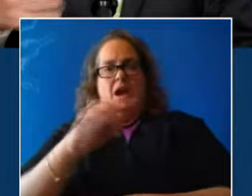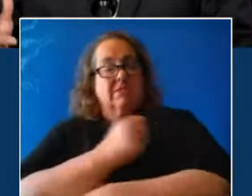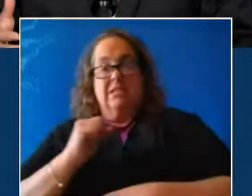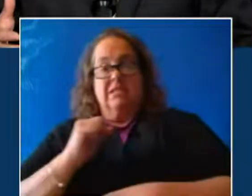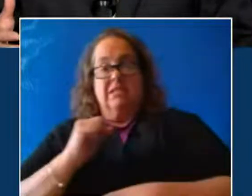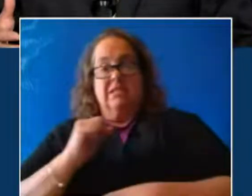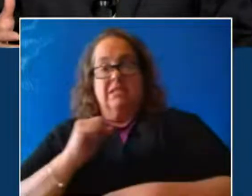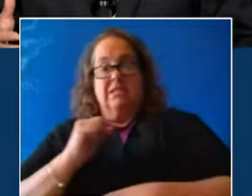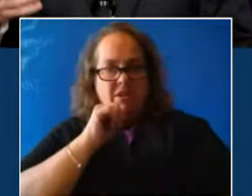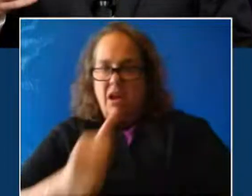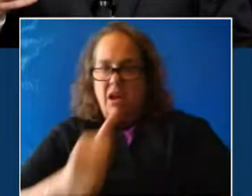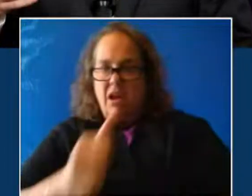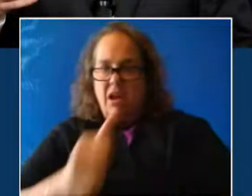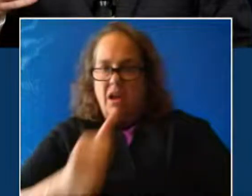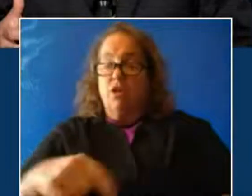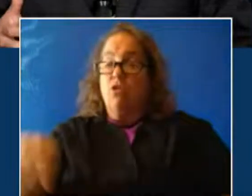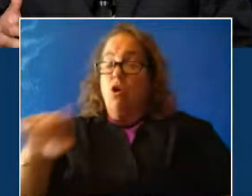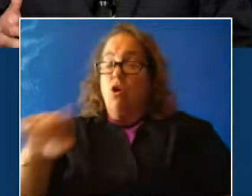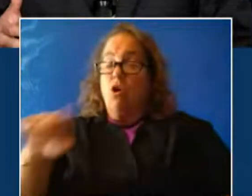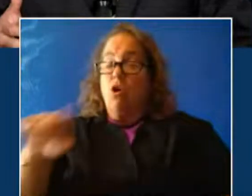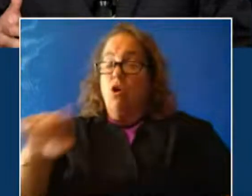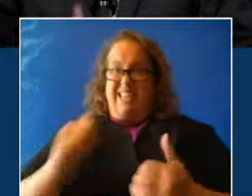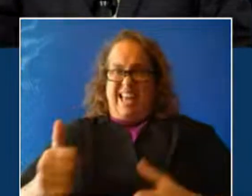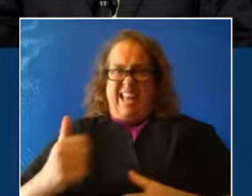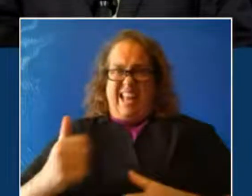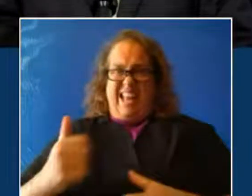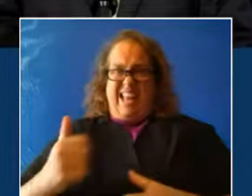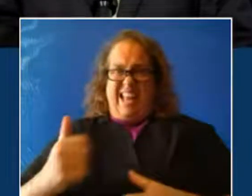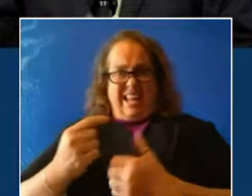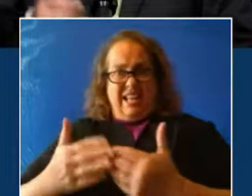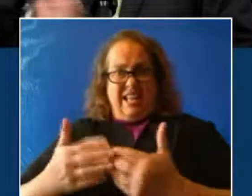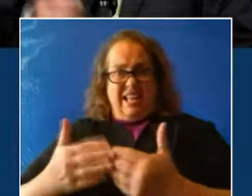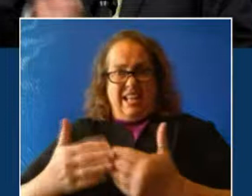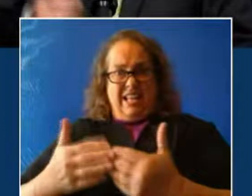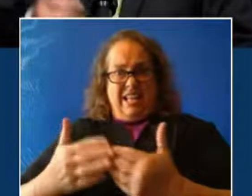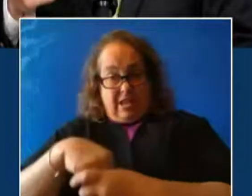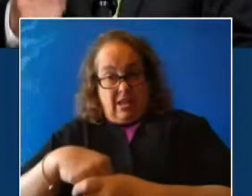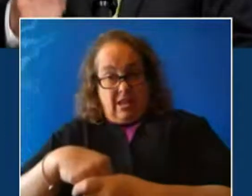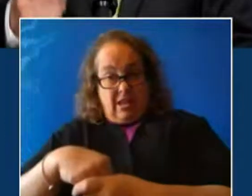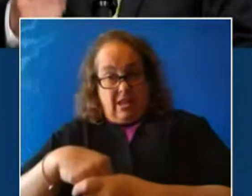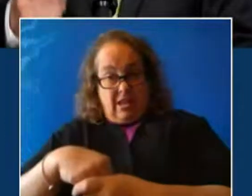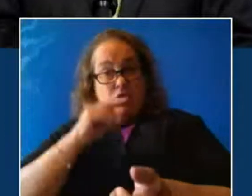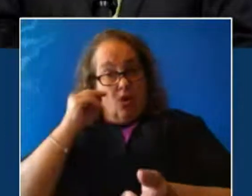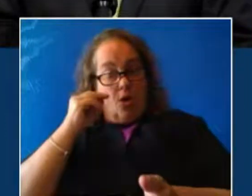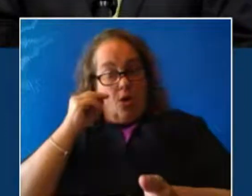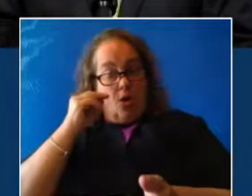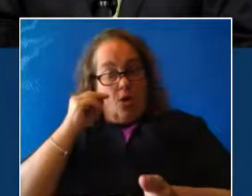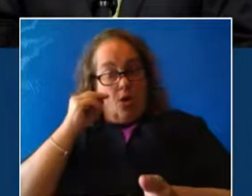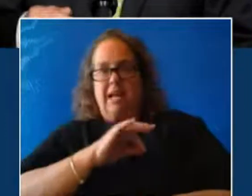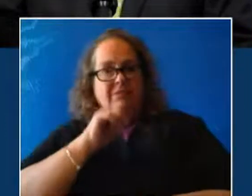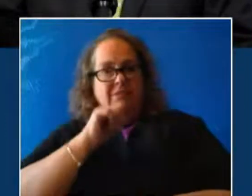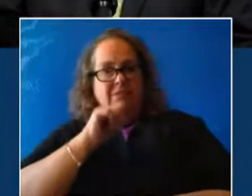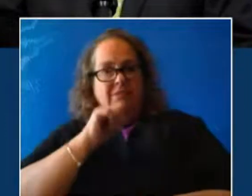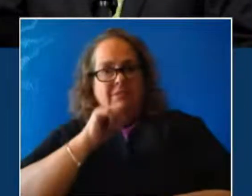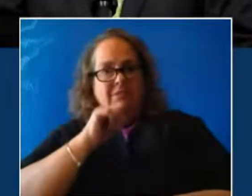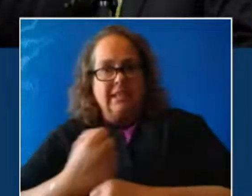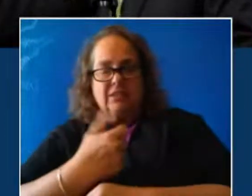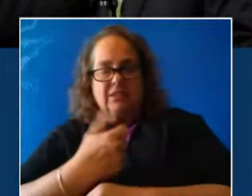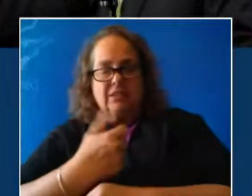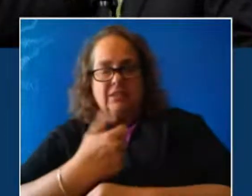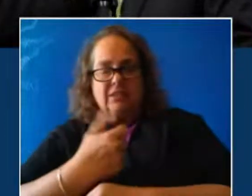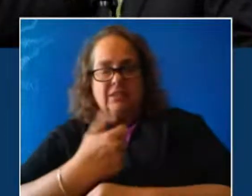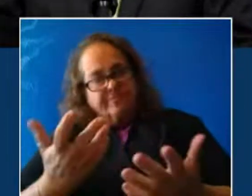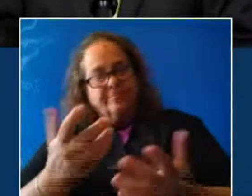even catch it easier are not getting it while the staff is. So 6 new residents testing positive, 10 new